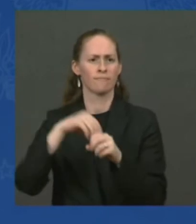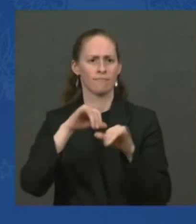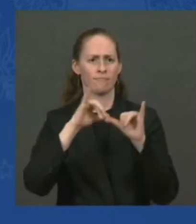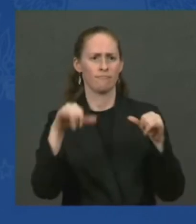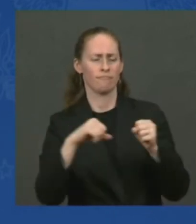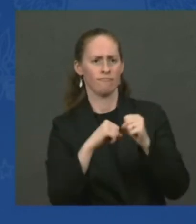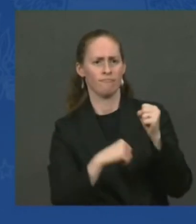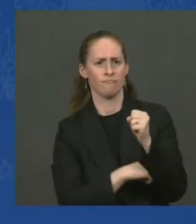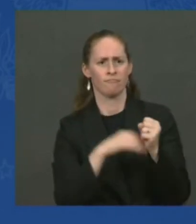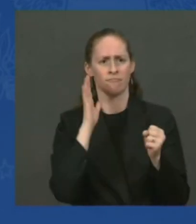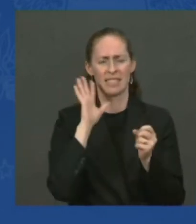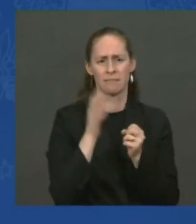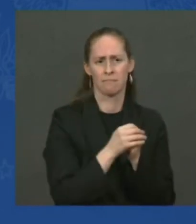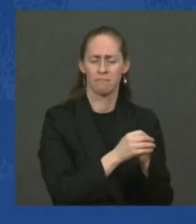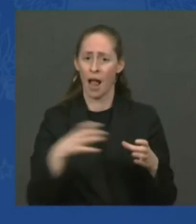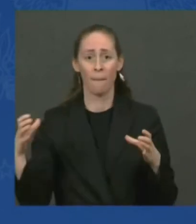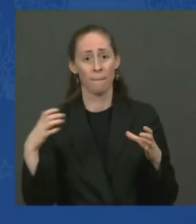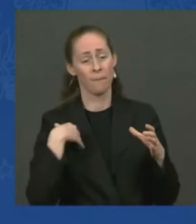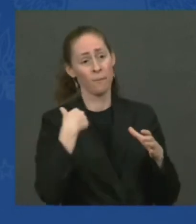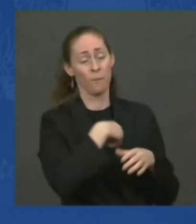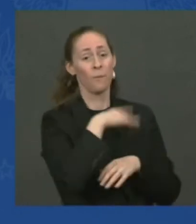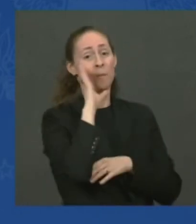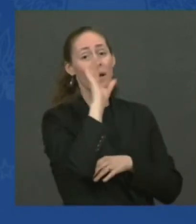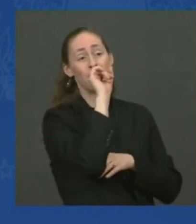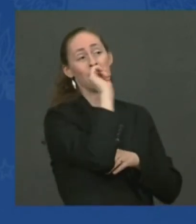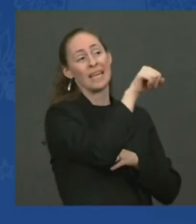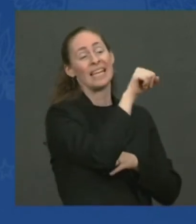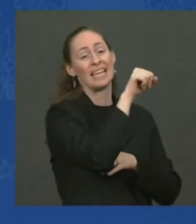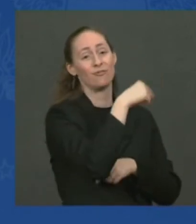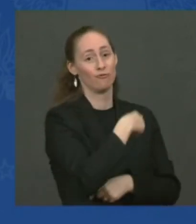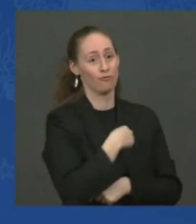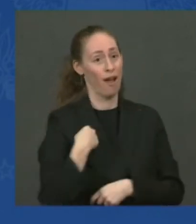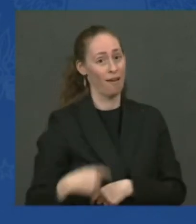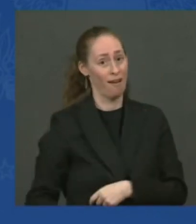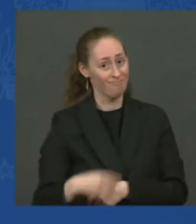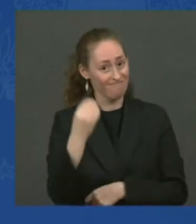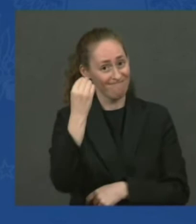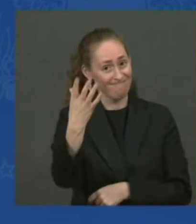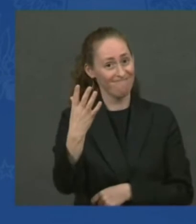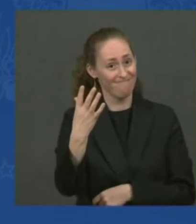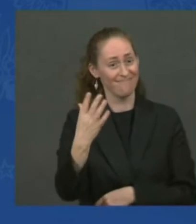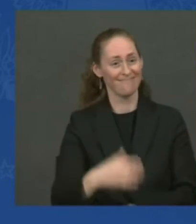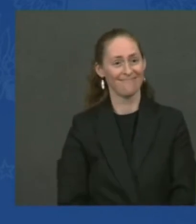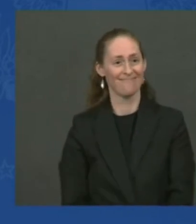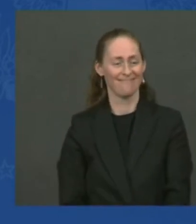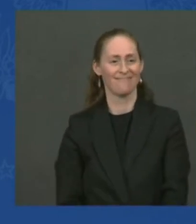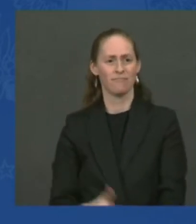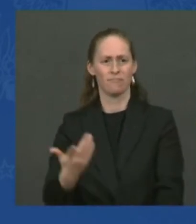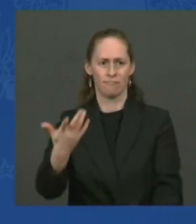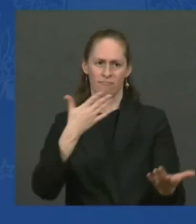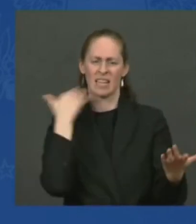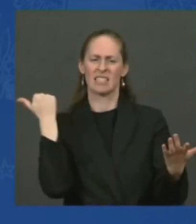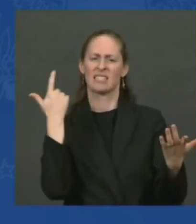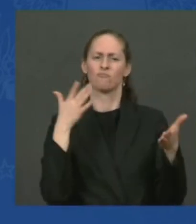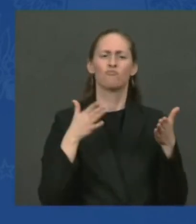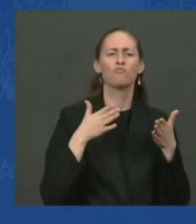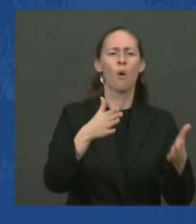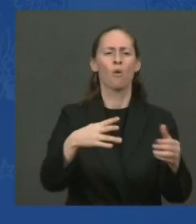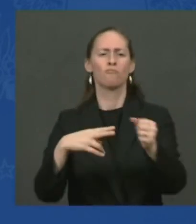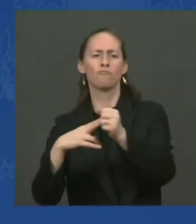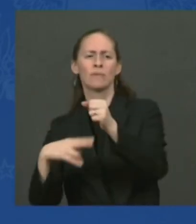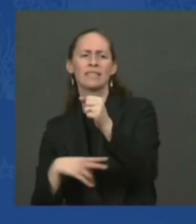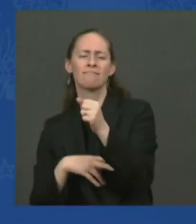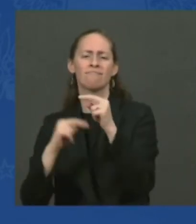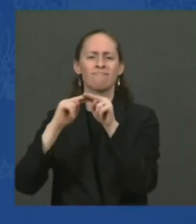than China's. We'll once again have the best roads, bridges, ports, and airports over the next decade. And we'll lead the world into